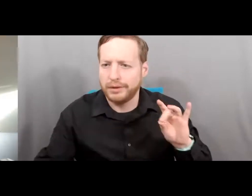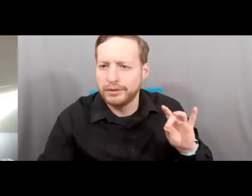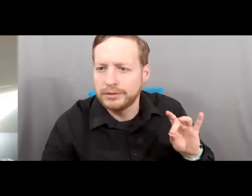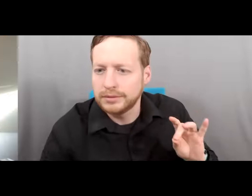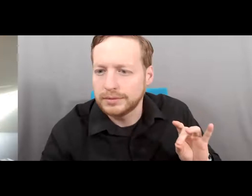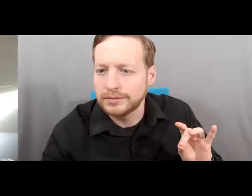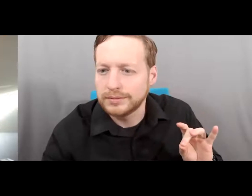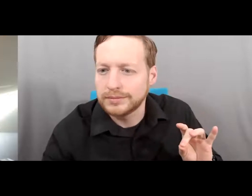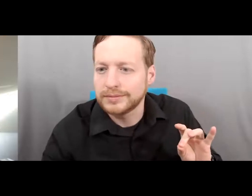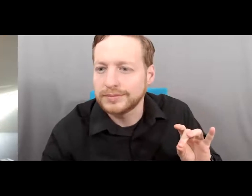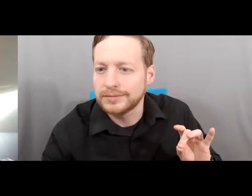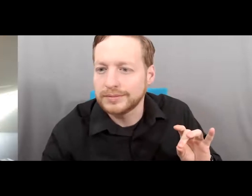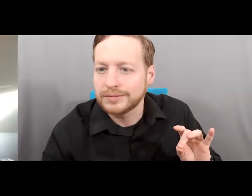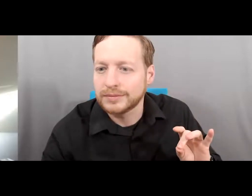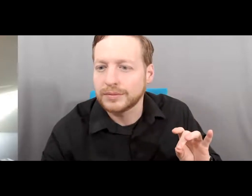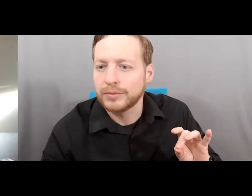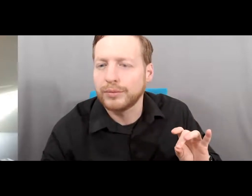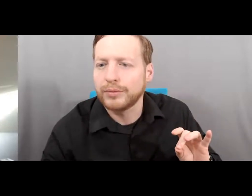commissioner. So that's 8.